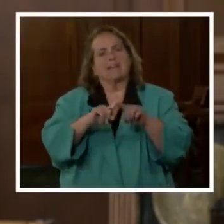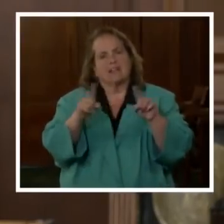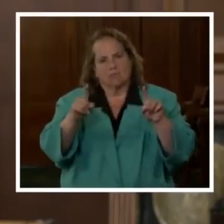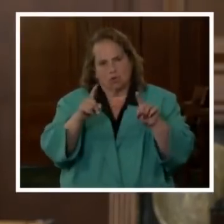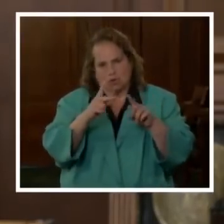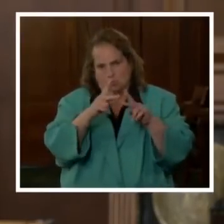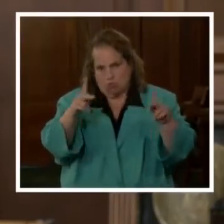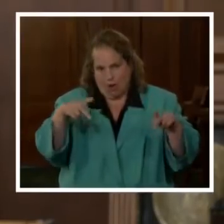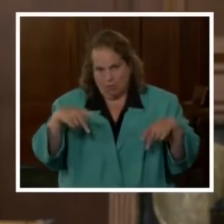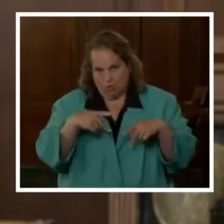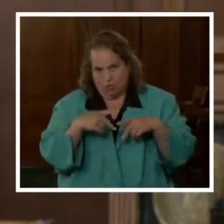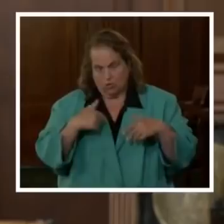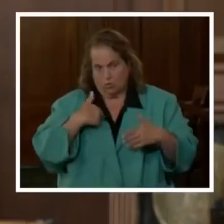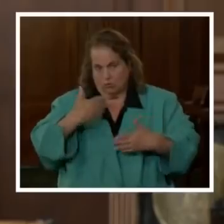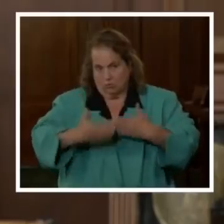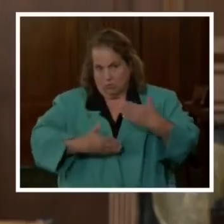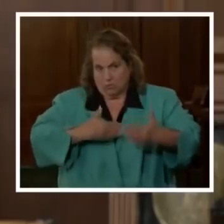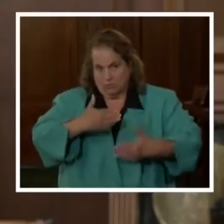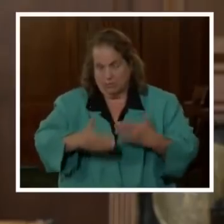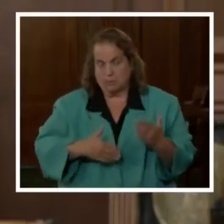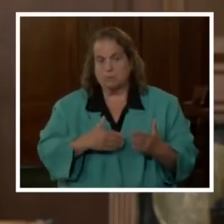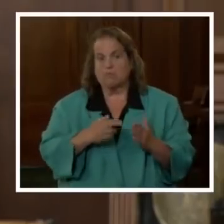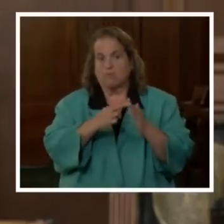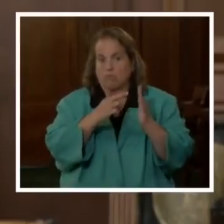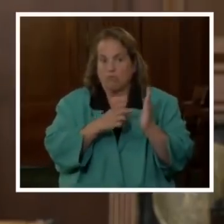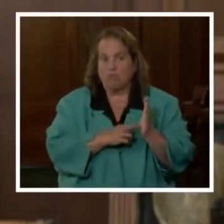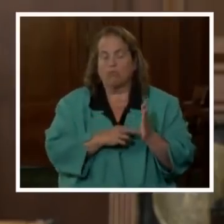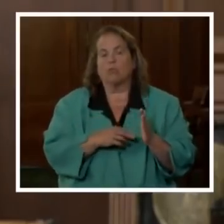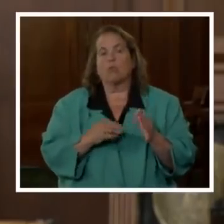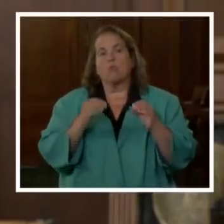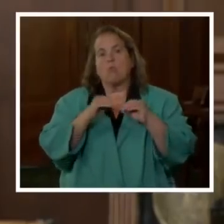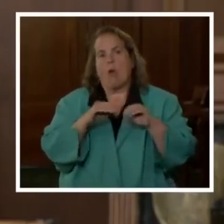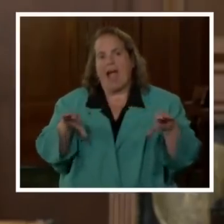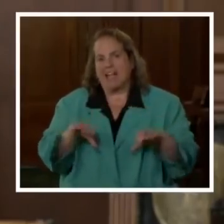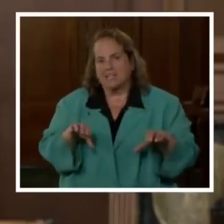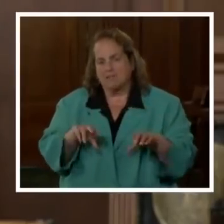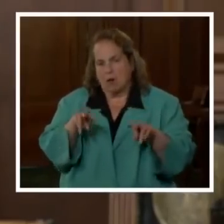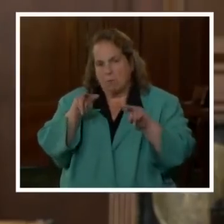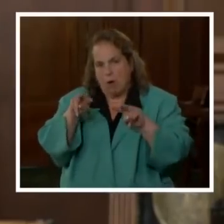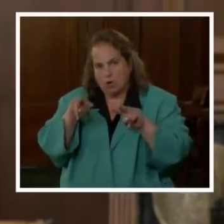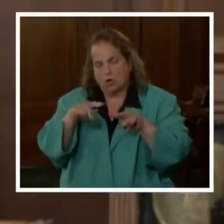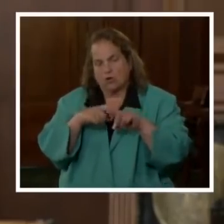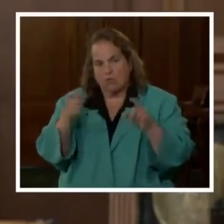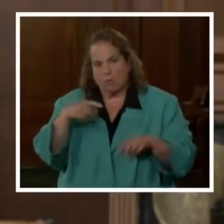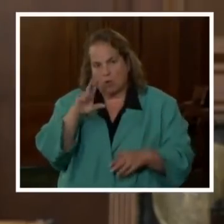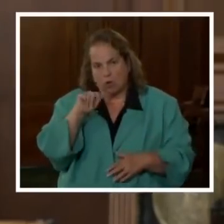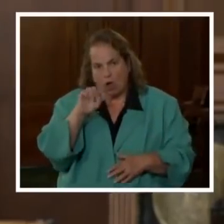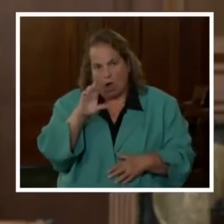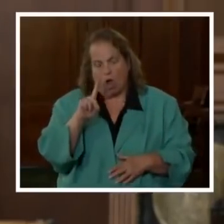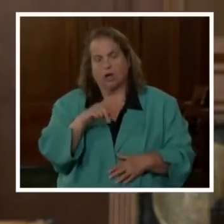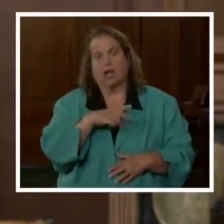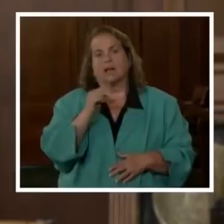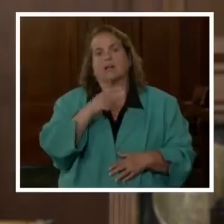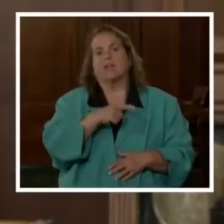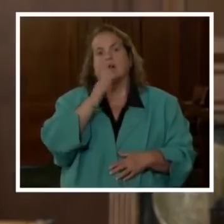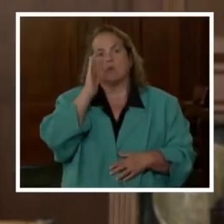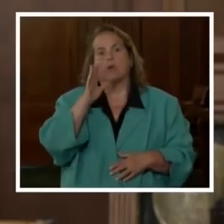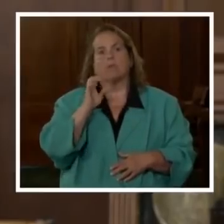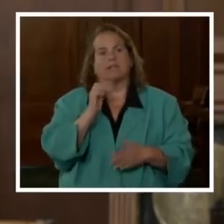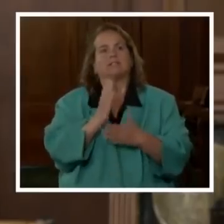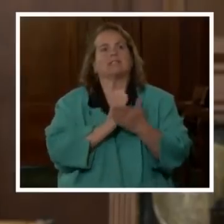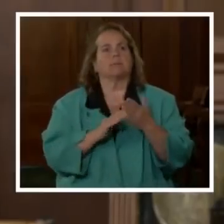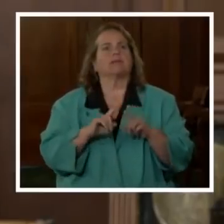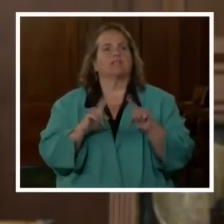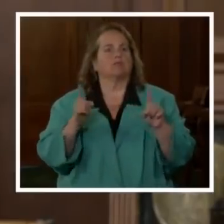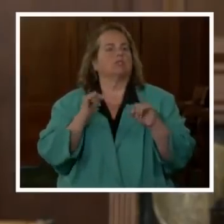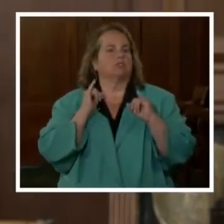going forward. There's more active monitoring directly from the Guard, and there are going to be some